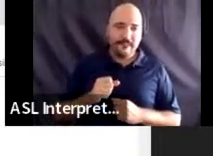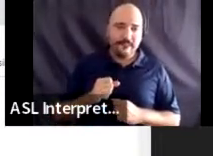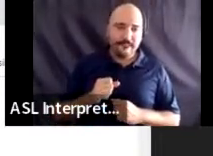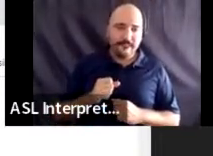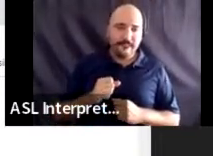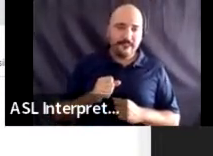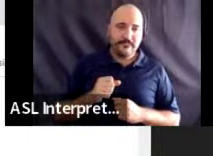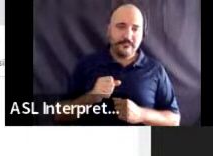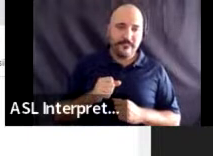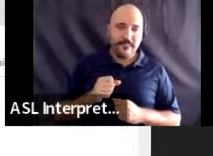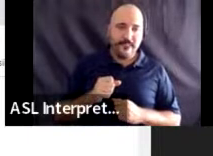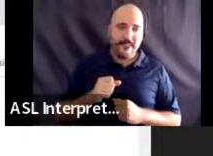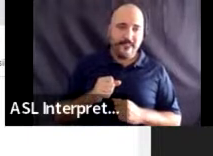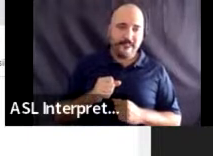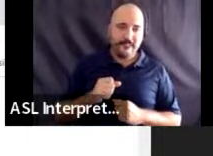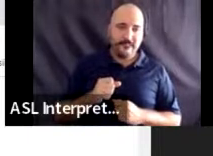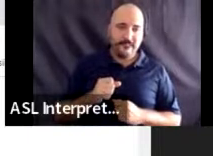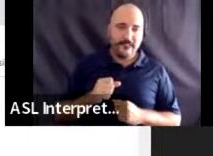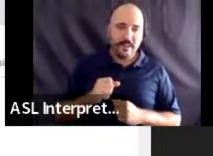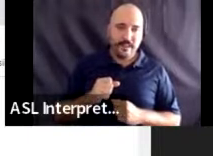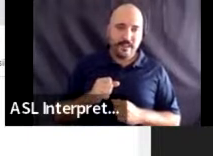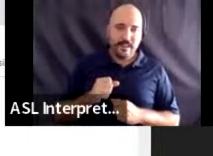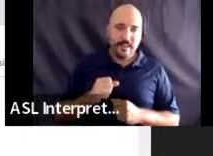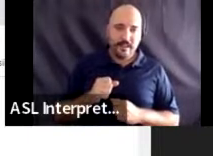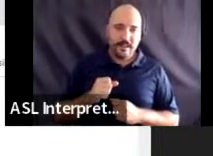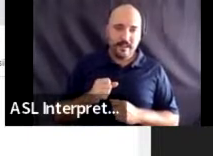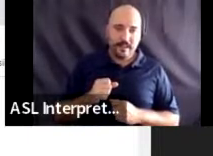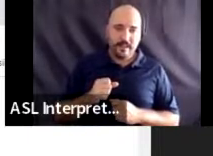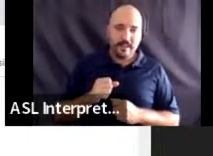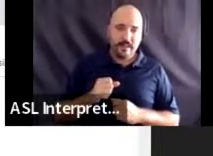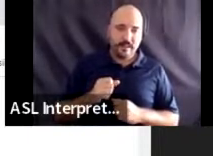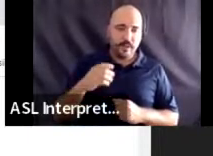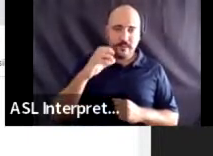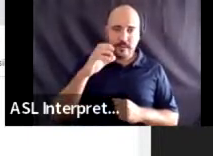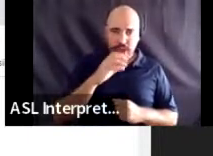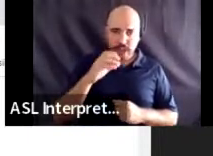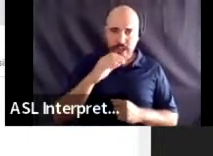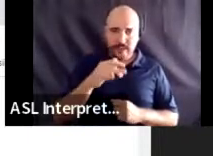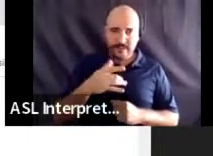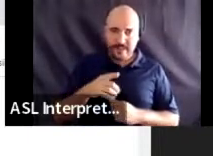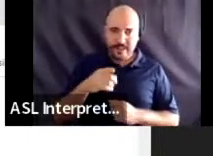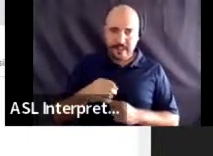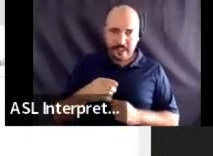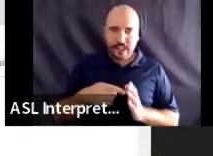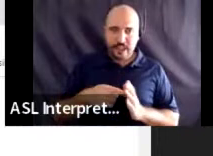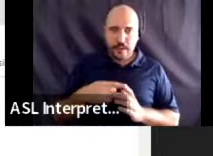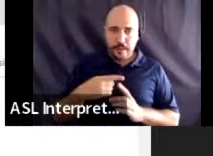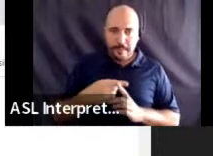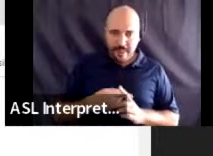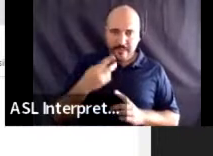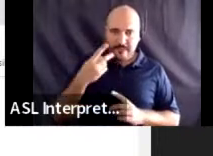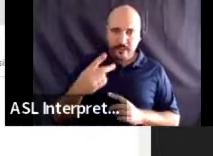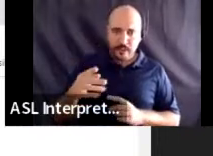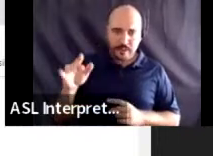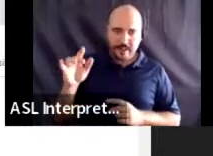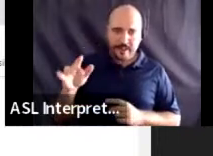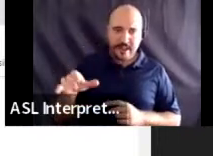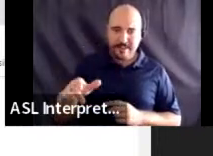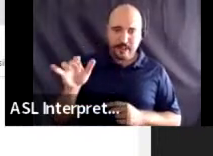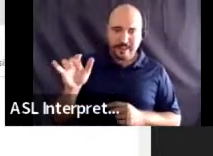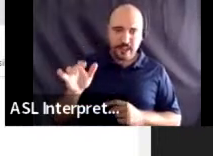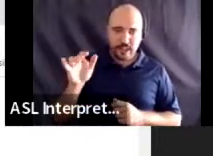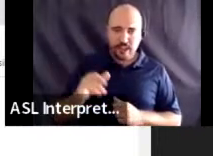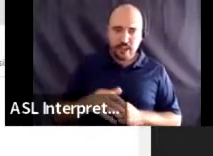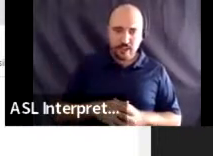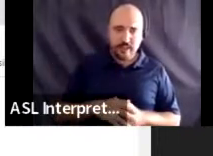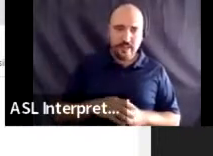Edit combo collapsed. Find events by name ... to set the. So we have a search field here. Showing month view button collapsed. To activate, press enter. And